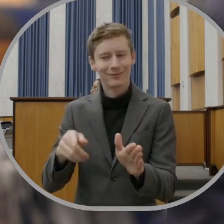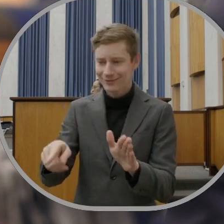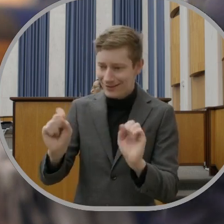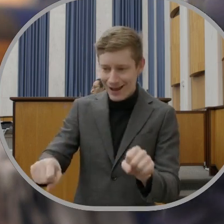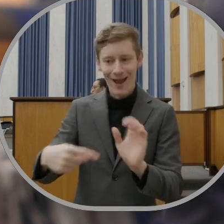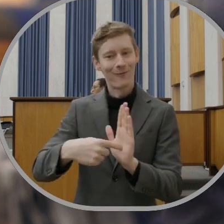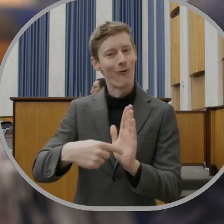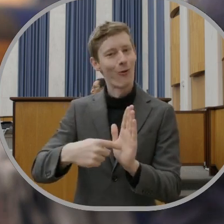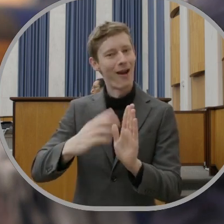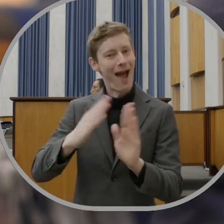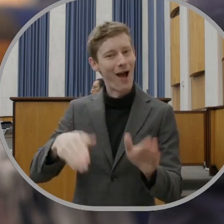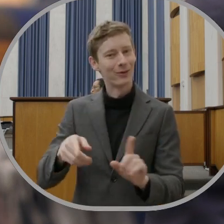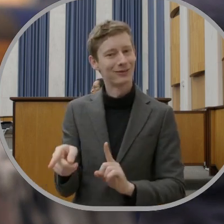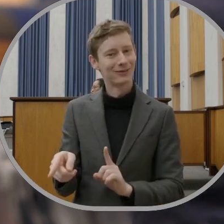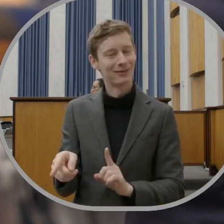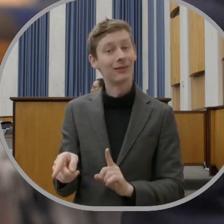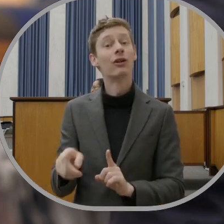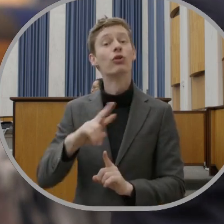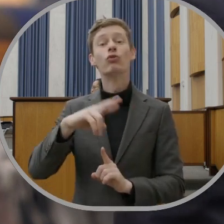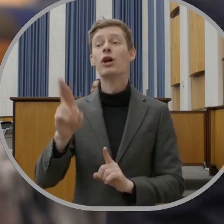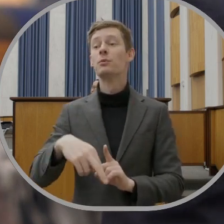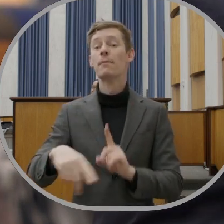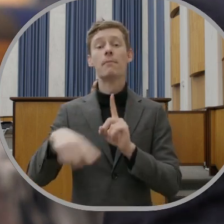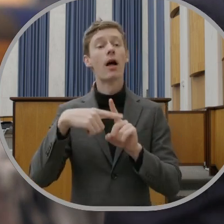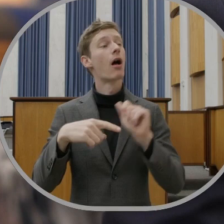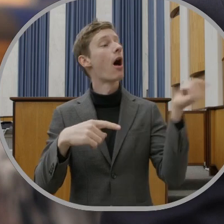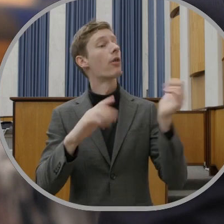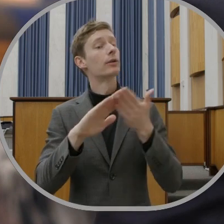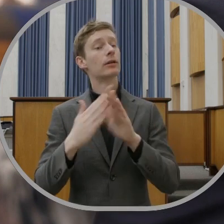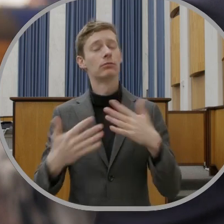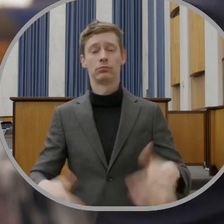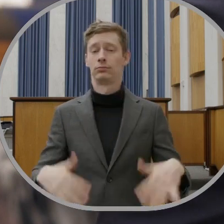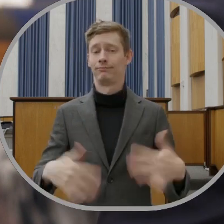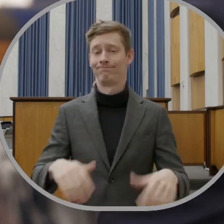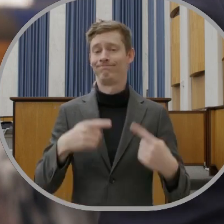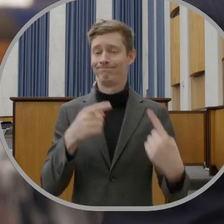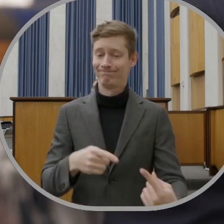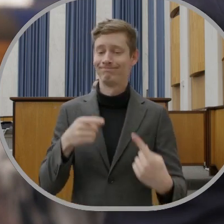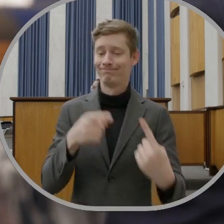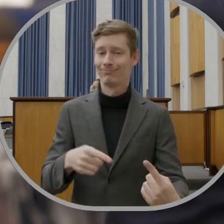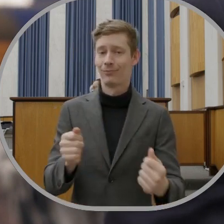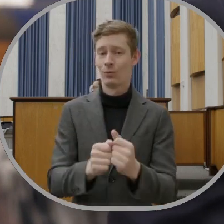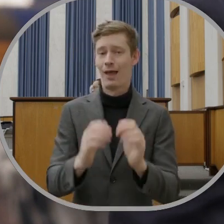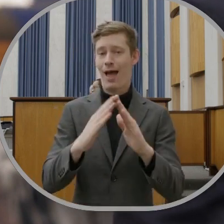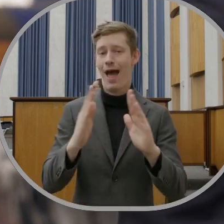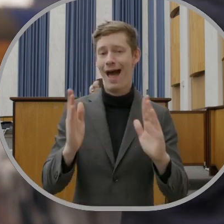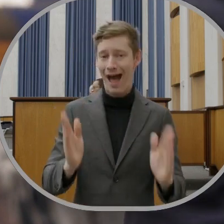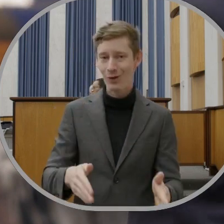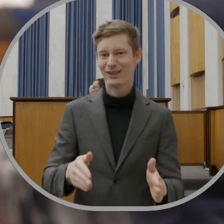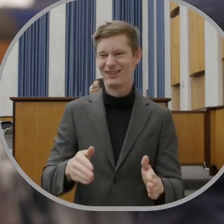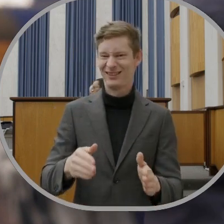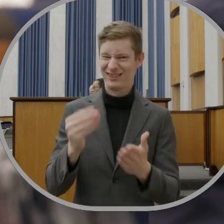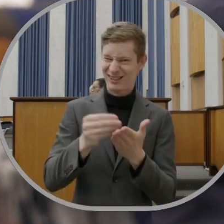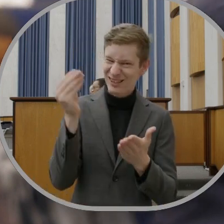Regrettably, Richmond, along with other cities across the country, is grappling with a housing crisis. We are seeing